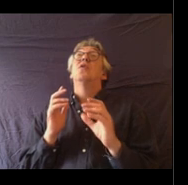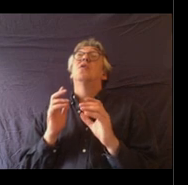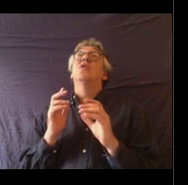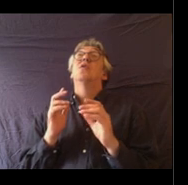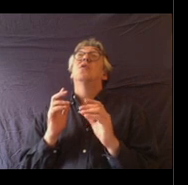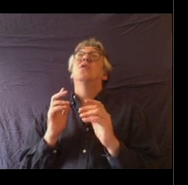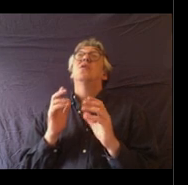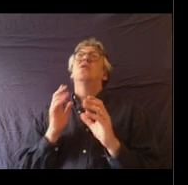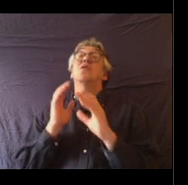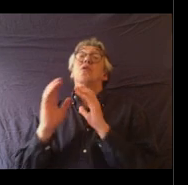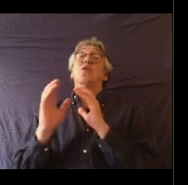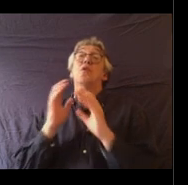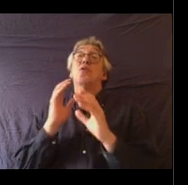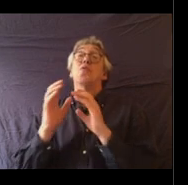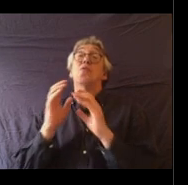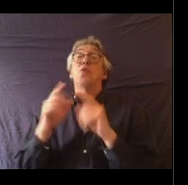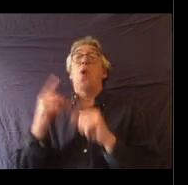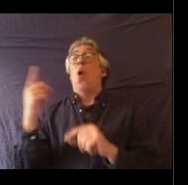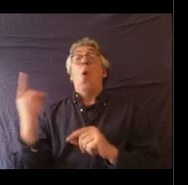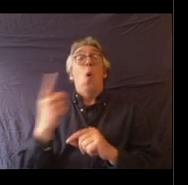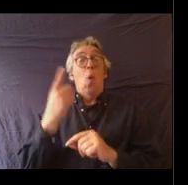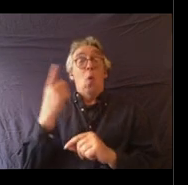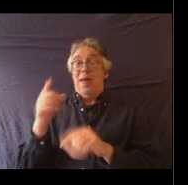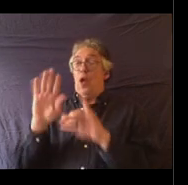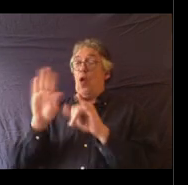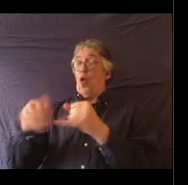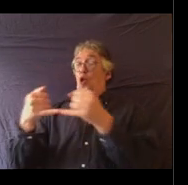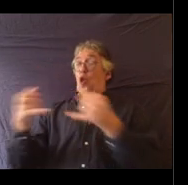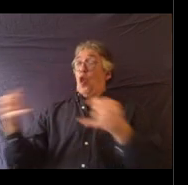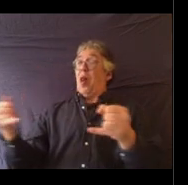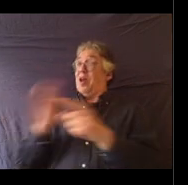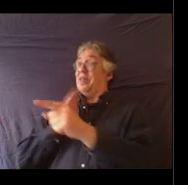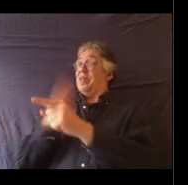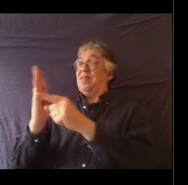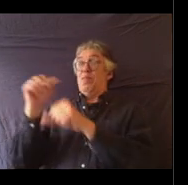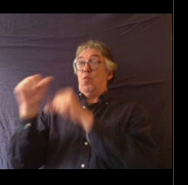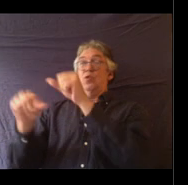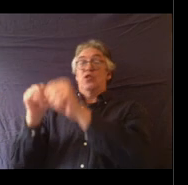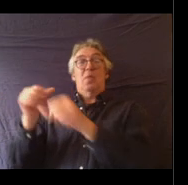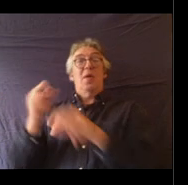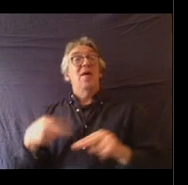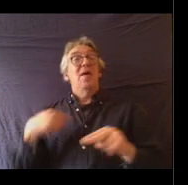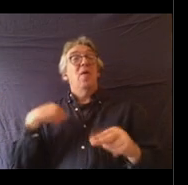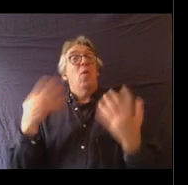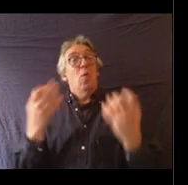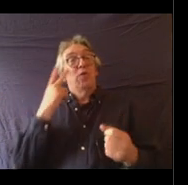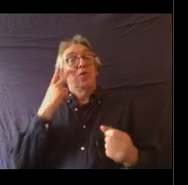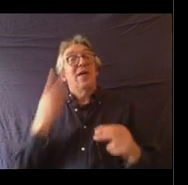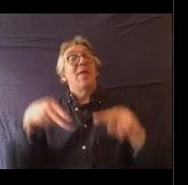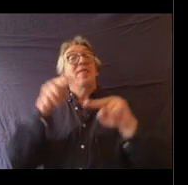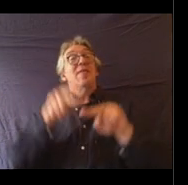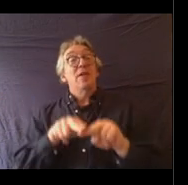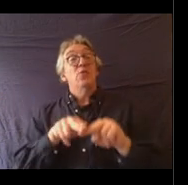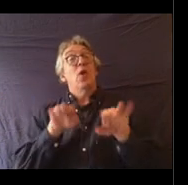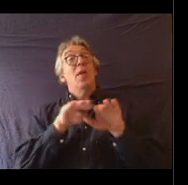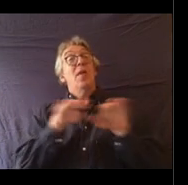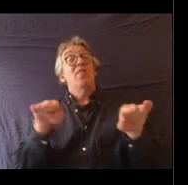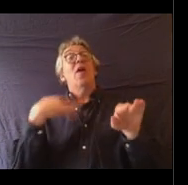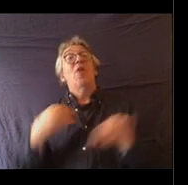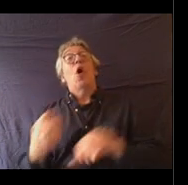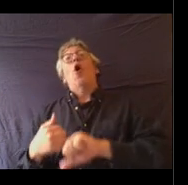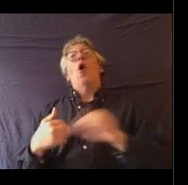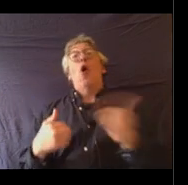the online procedure and at national level. There are other ways accessible, obviously, to